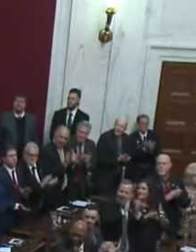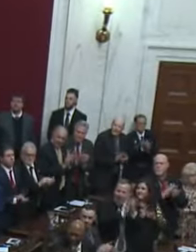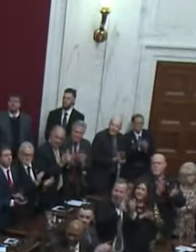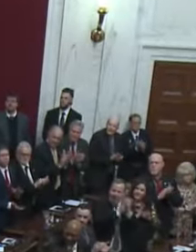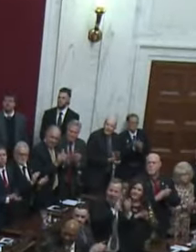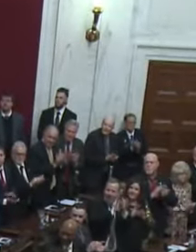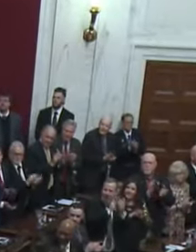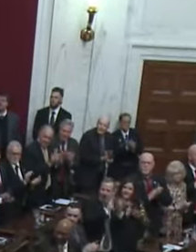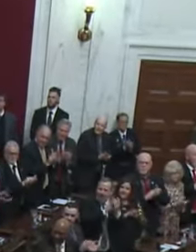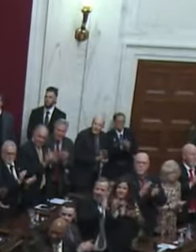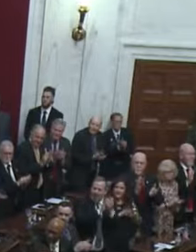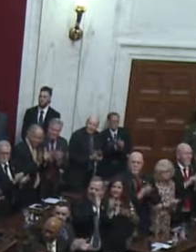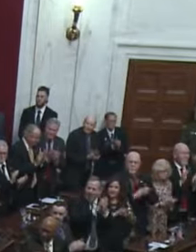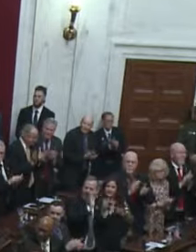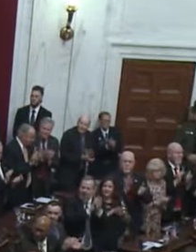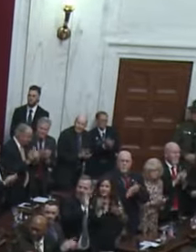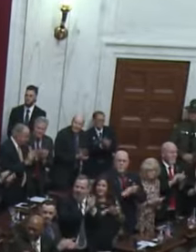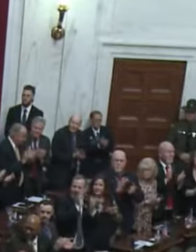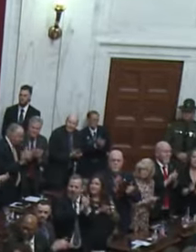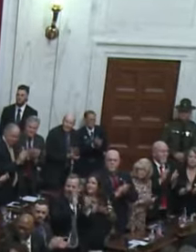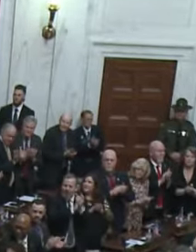They'll sit up toward the front.